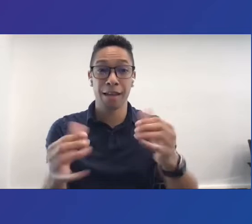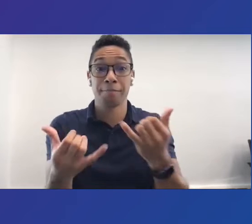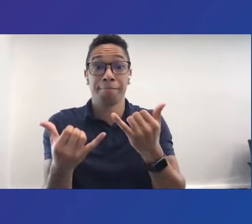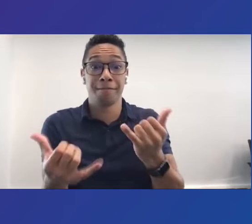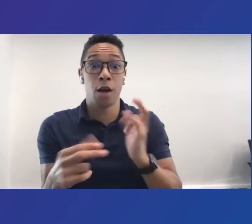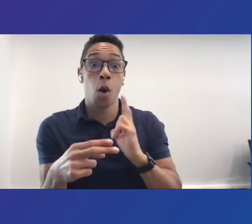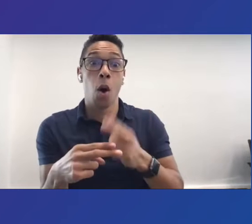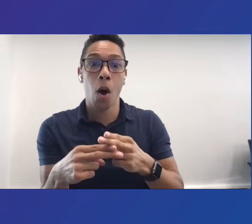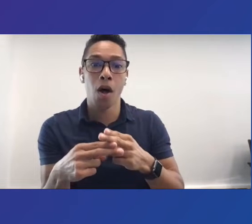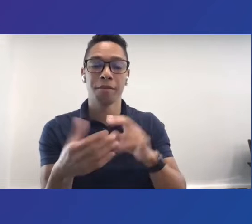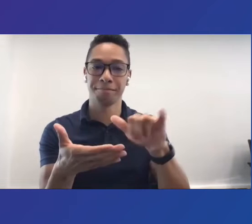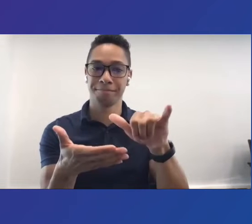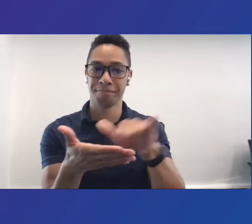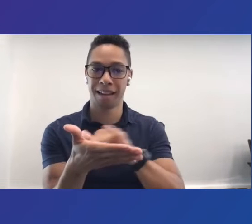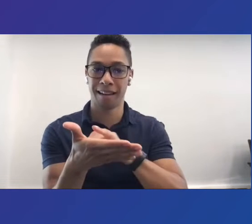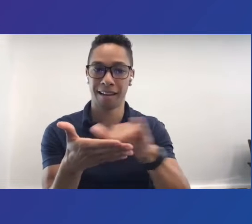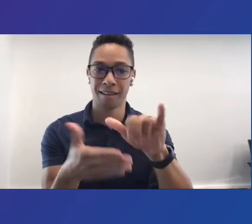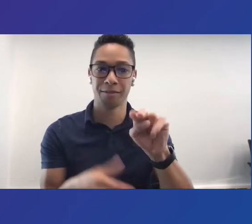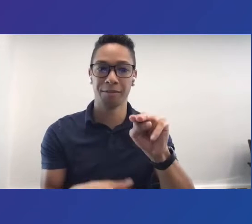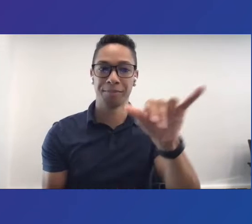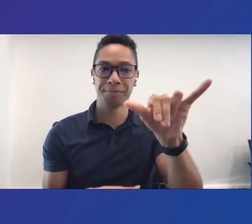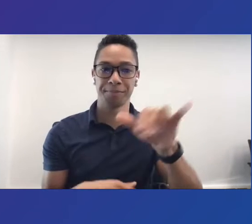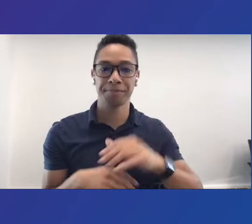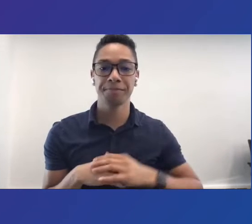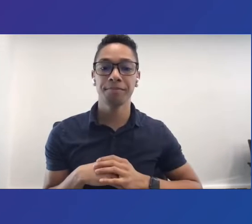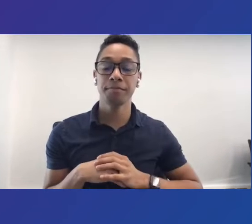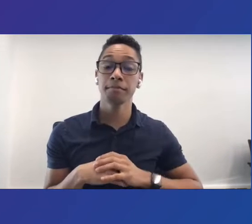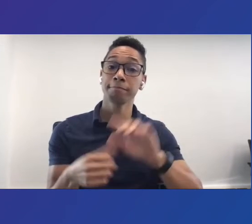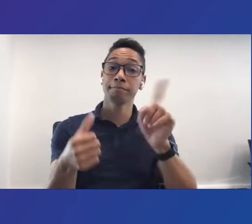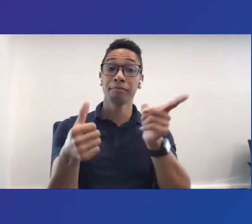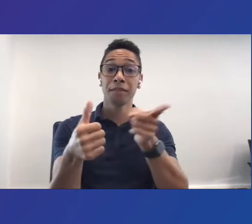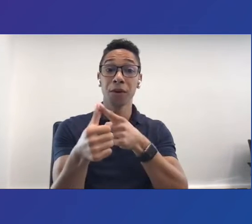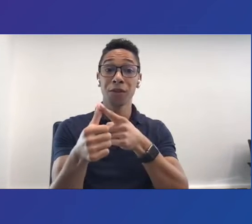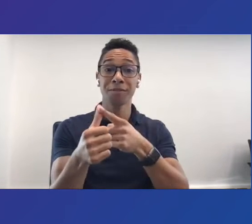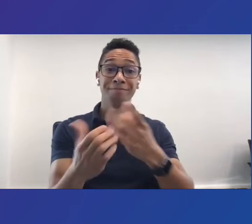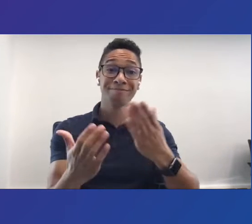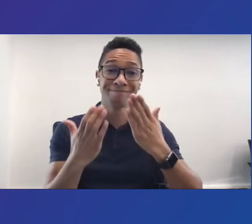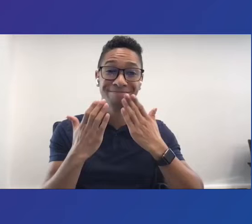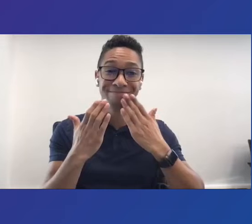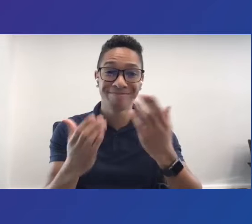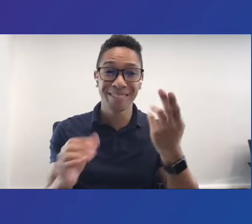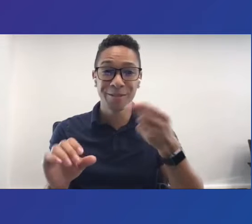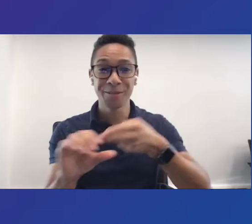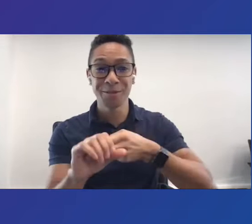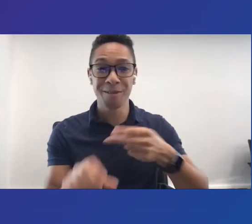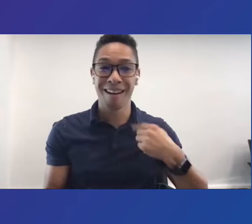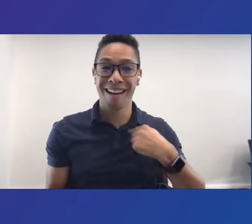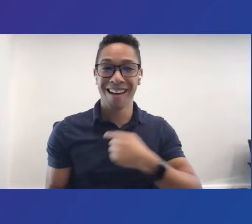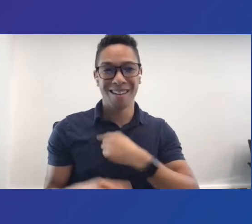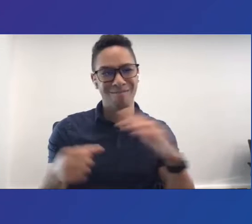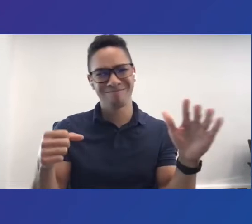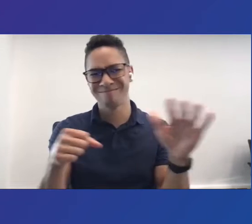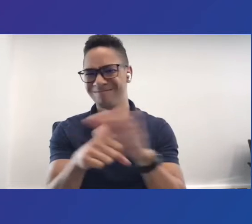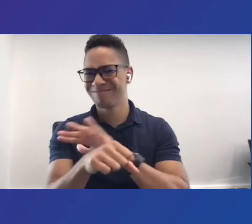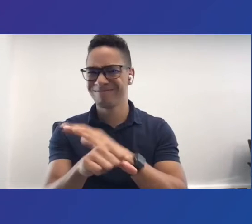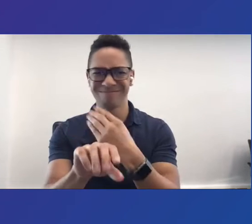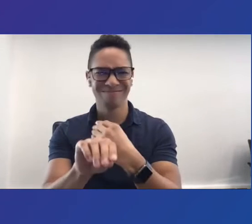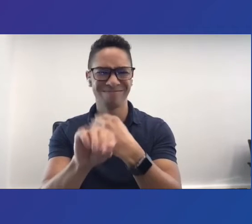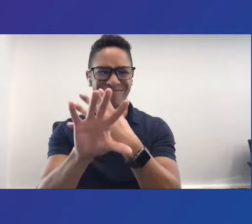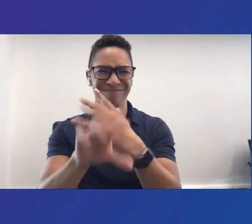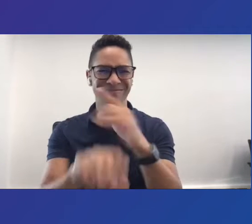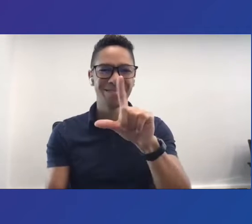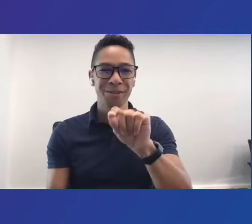Manhattan. First, I'd like to thank you for joining for a completely digital 2022